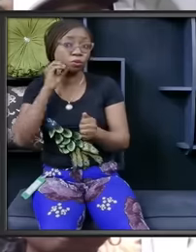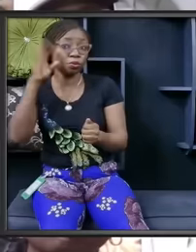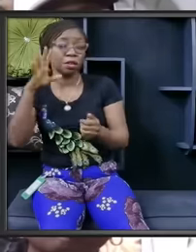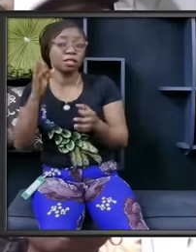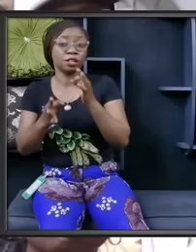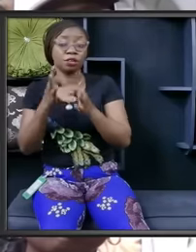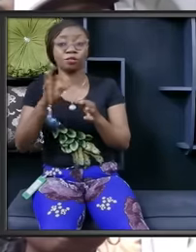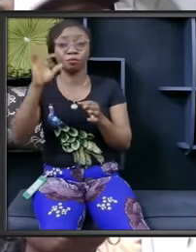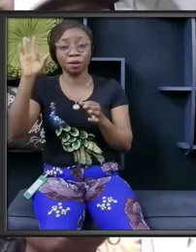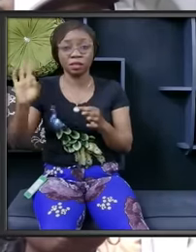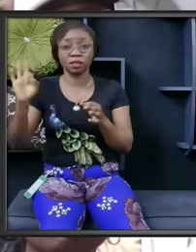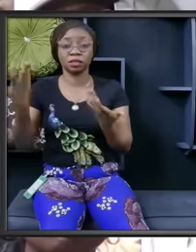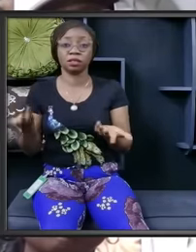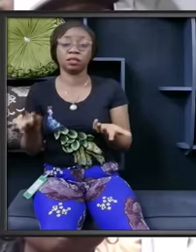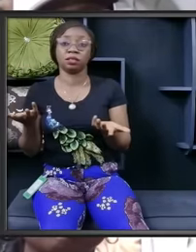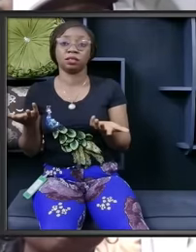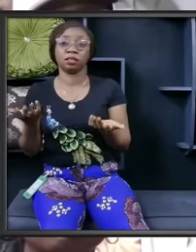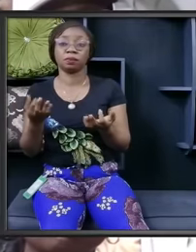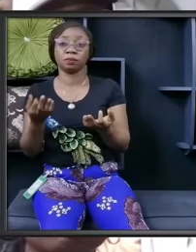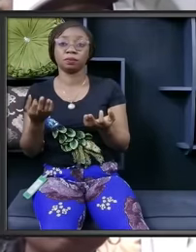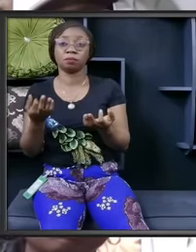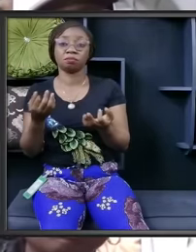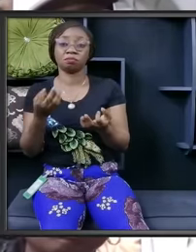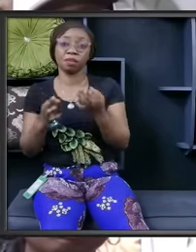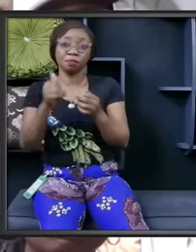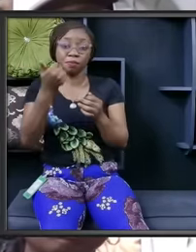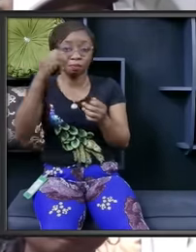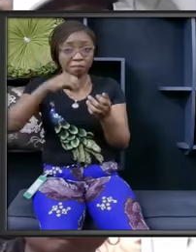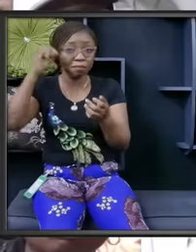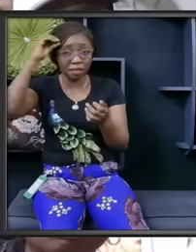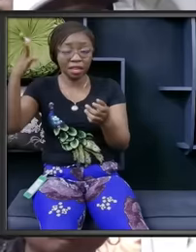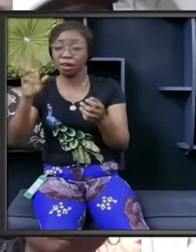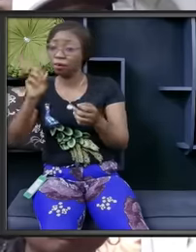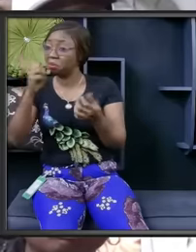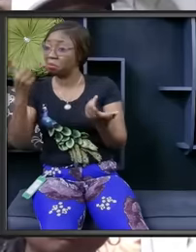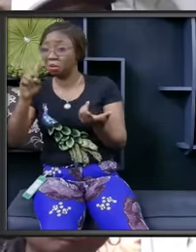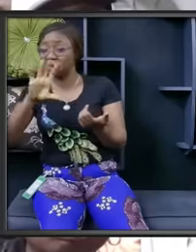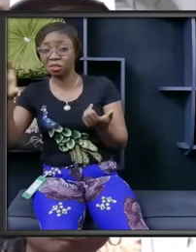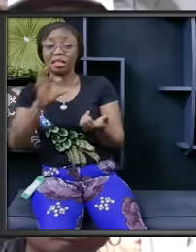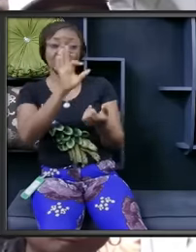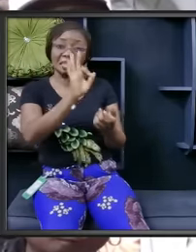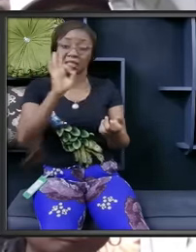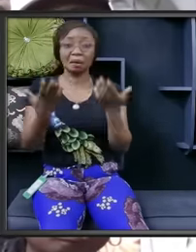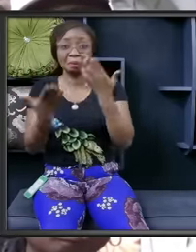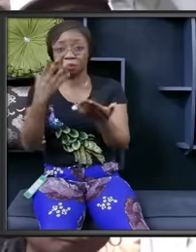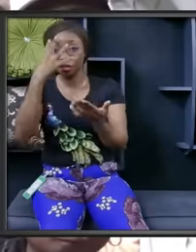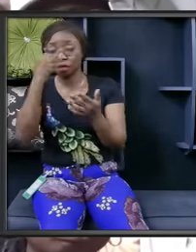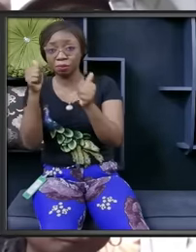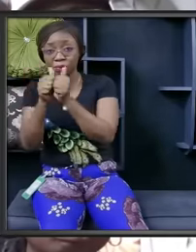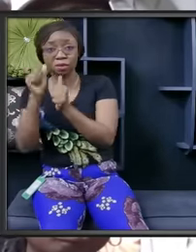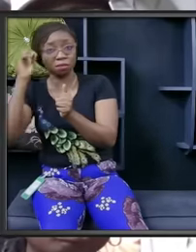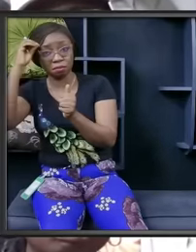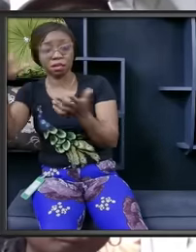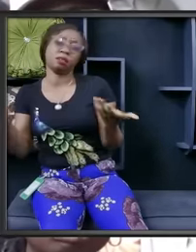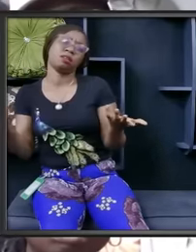99, go they sleep with woman, when no be their wife. That one is almost a normal thing. So you know they fight